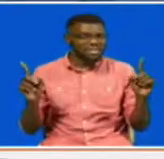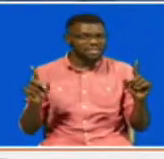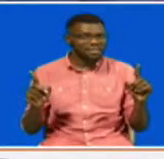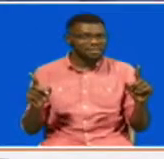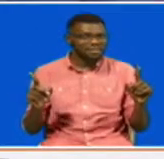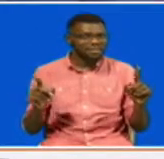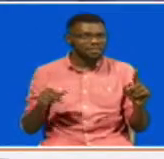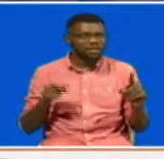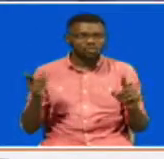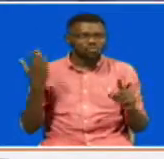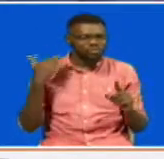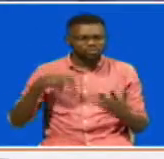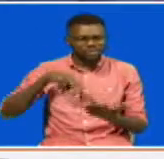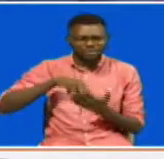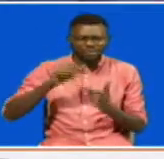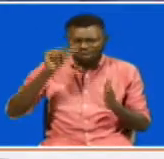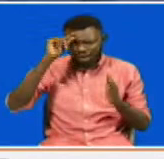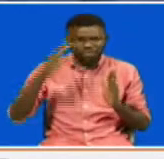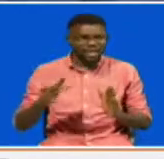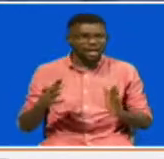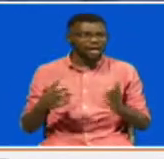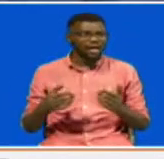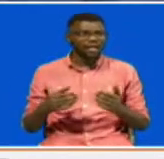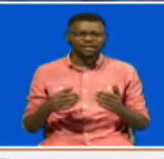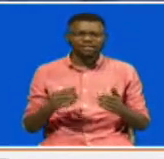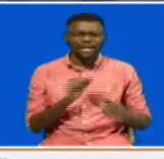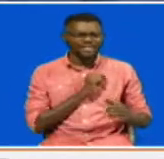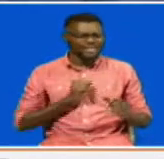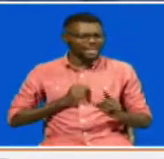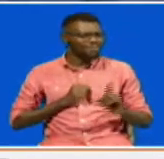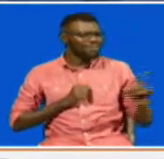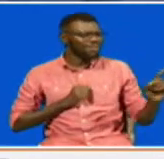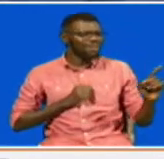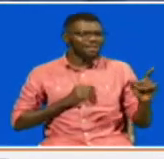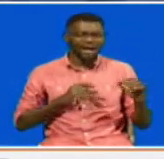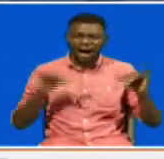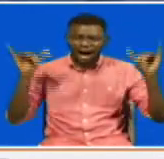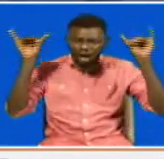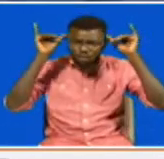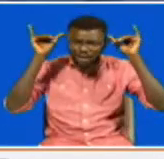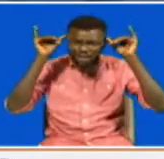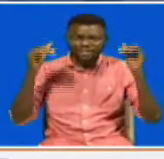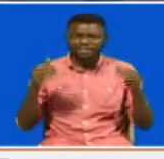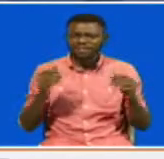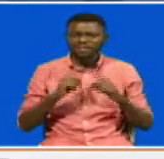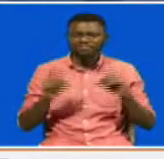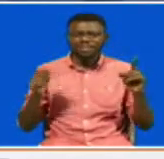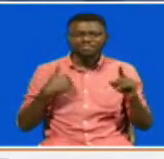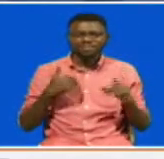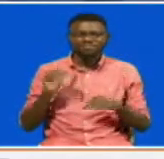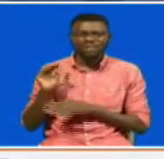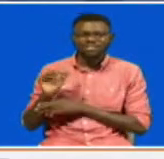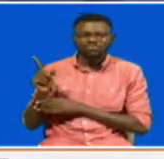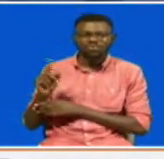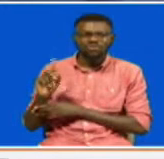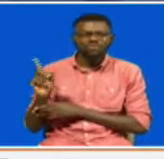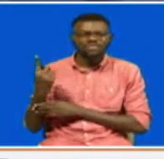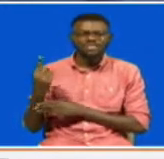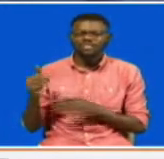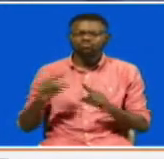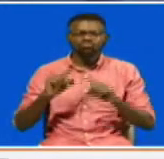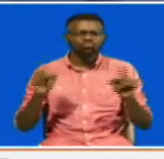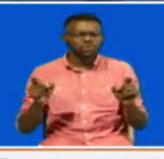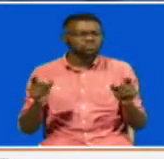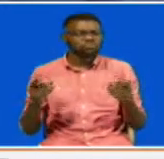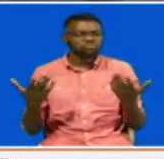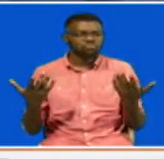even when you're running for governor. I mean, they chose Boni for Senate to replace you. You went for governor. Now, I asked you the first question about the leadership and